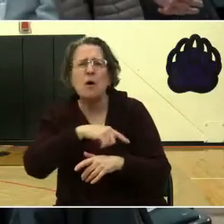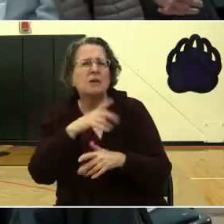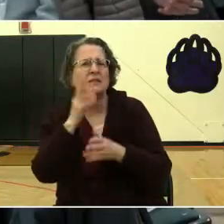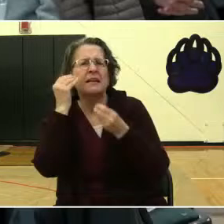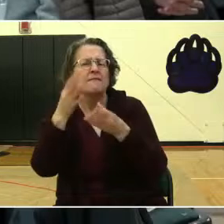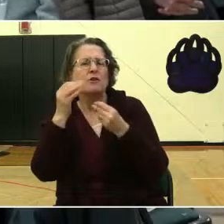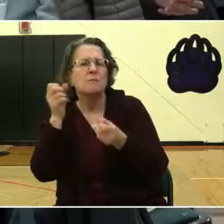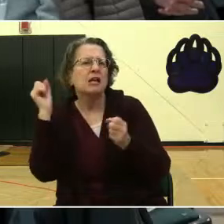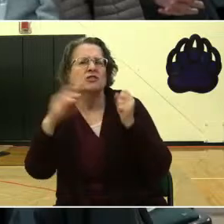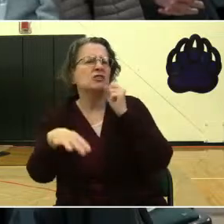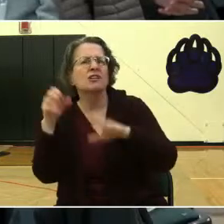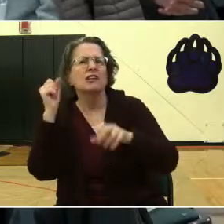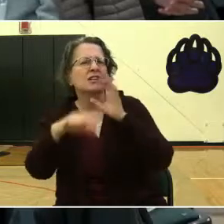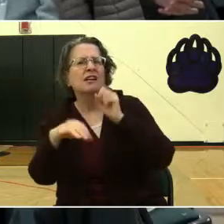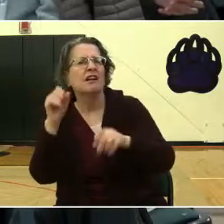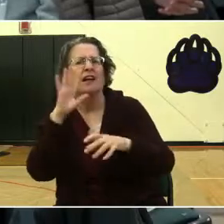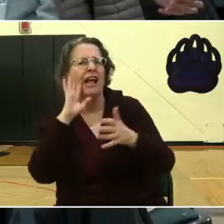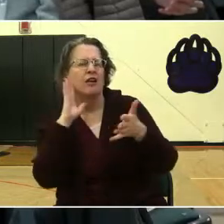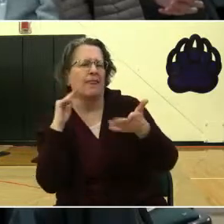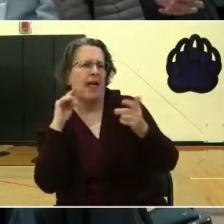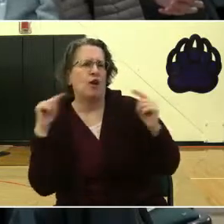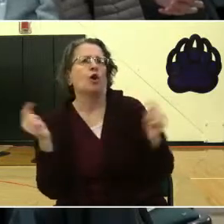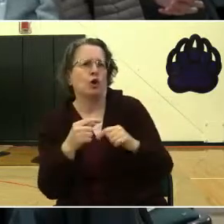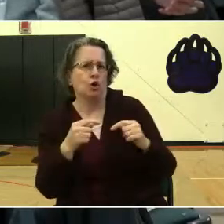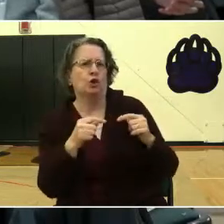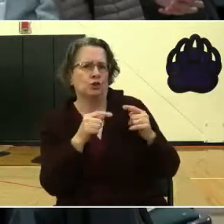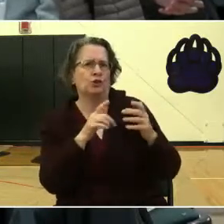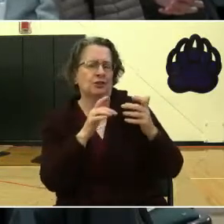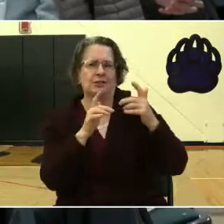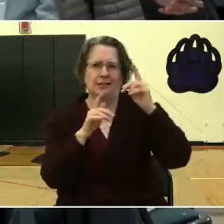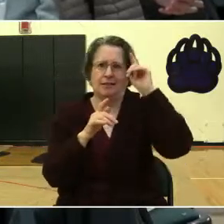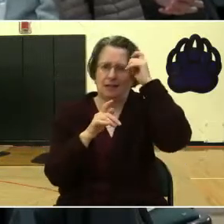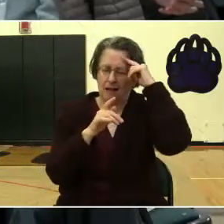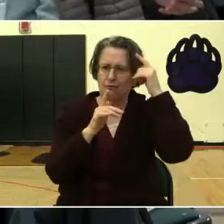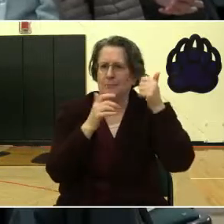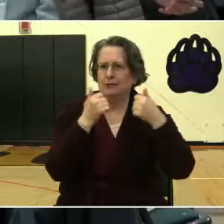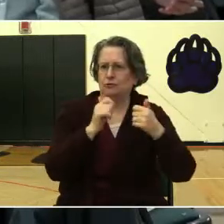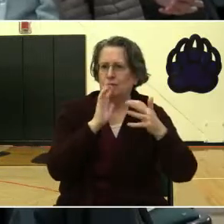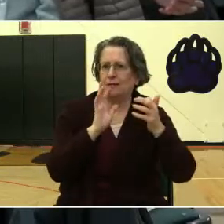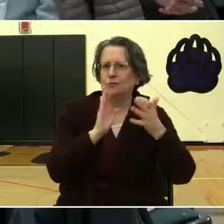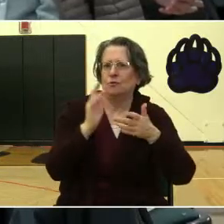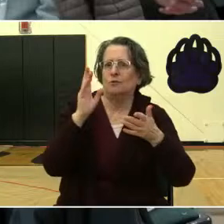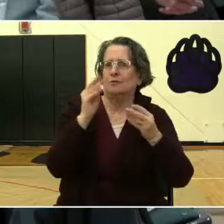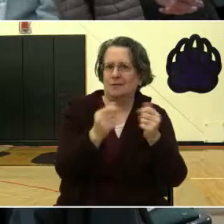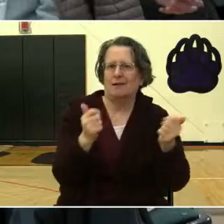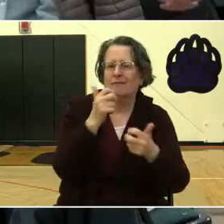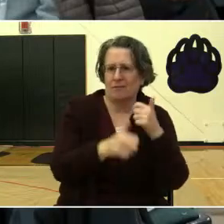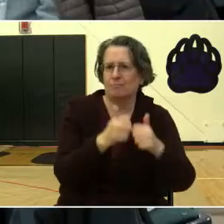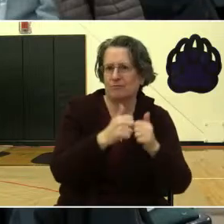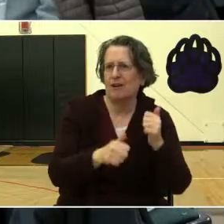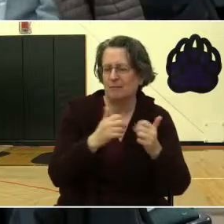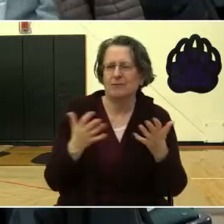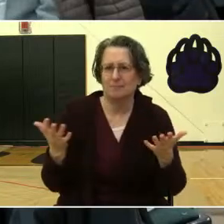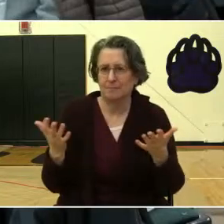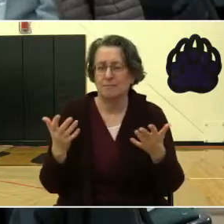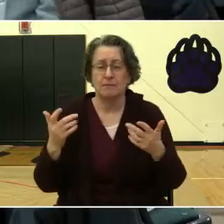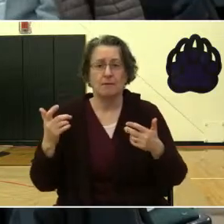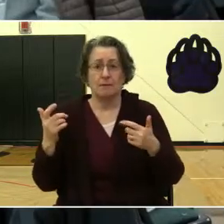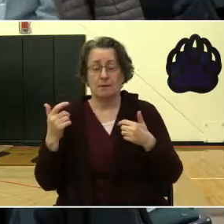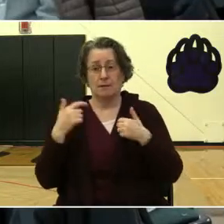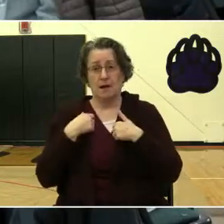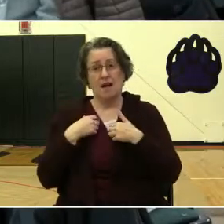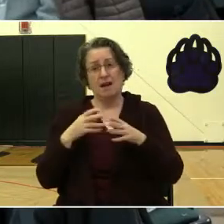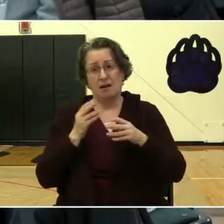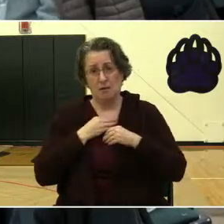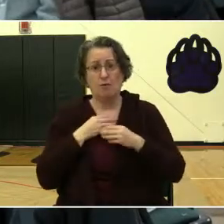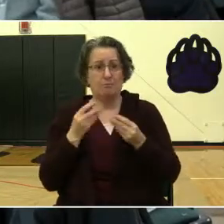and I think it's very important for every level of government to do as much as possible so even though I'm a property owner and this would in some